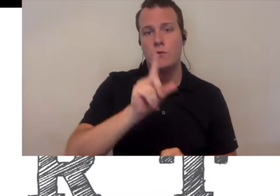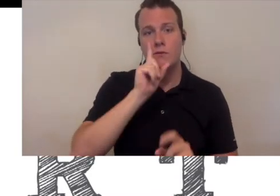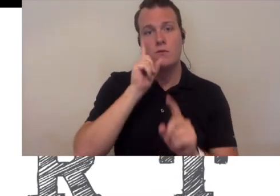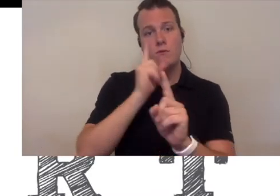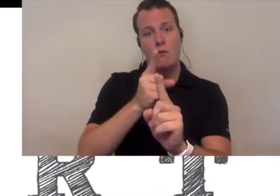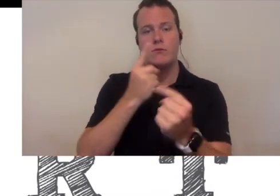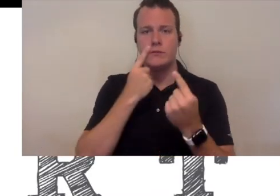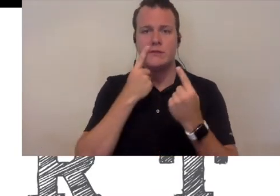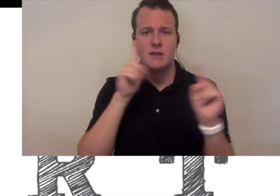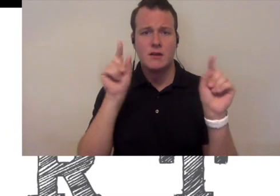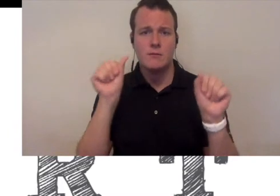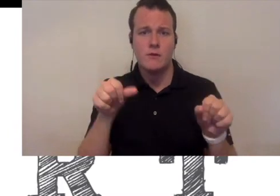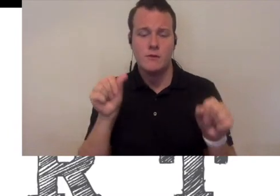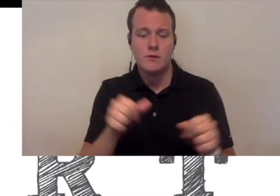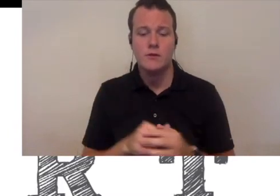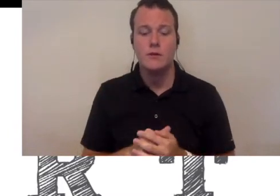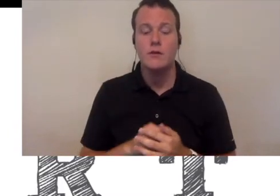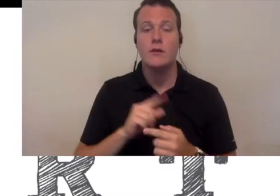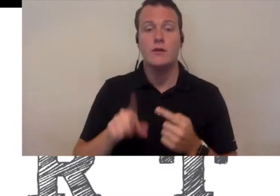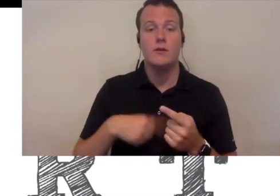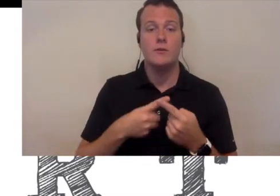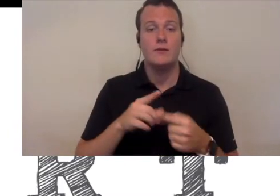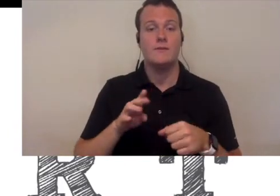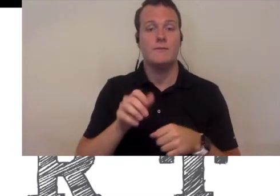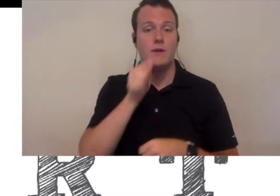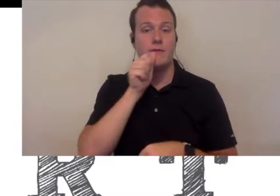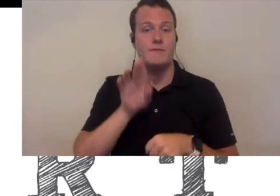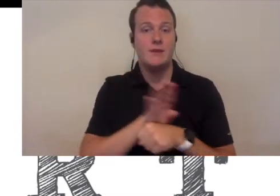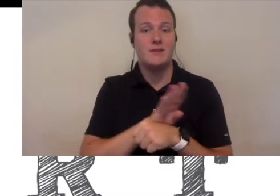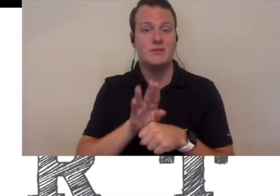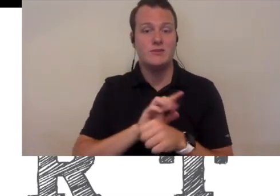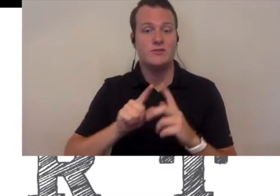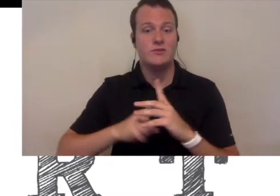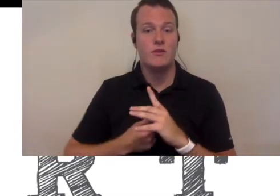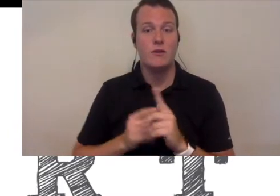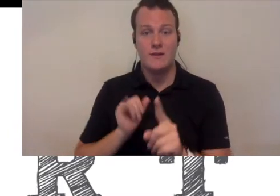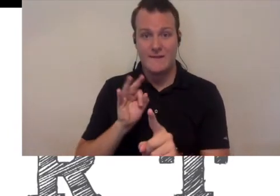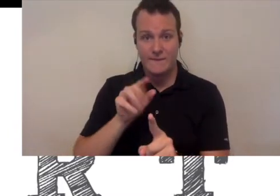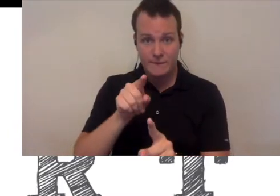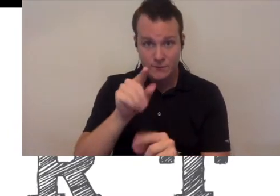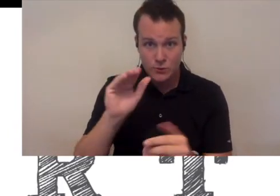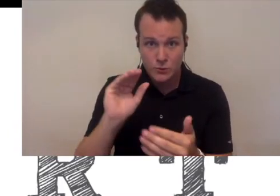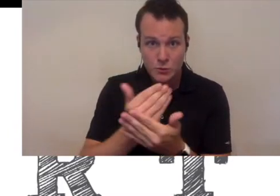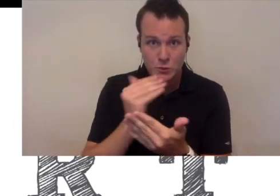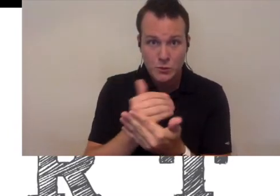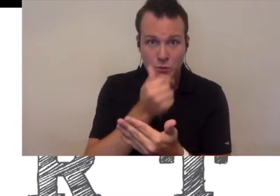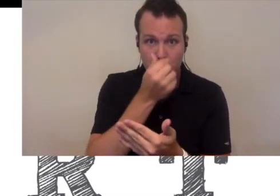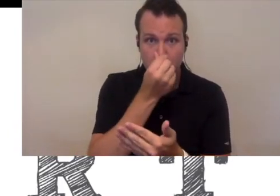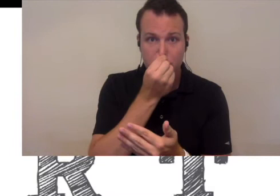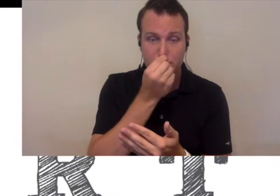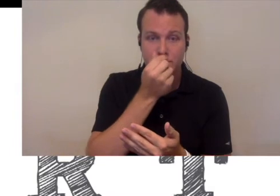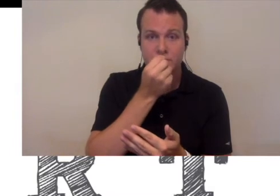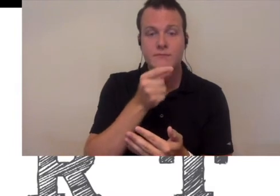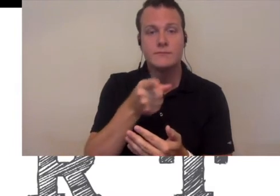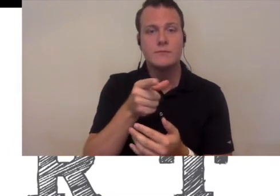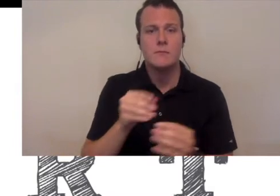starting out in a private practice, if you're starting out a new private practice, you're going to have more time for physician